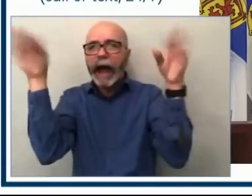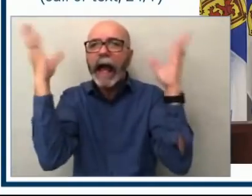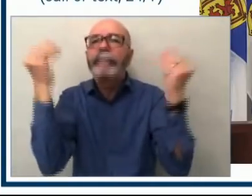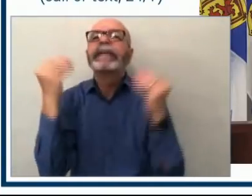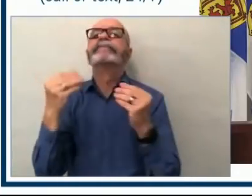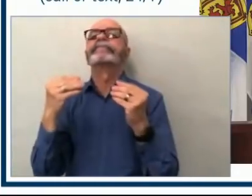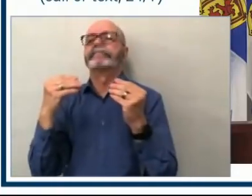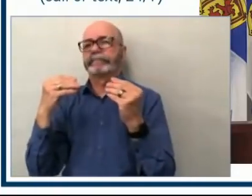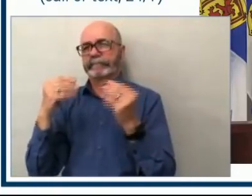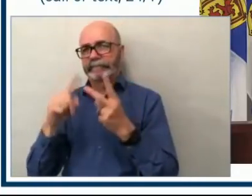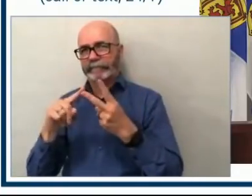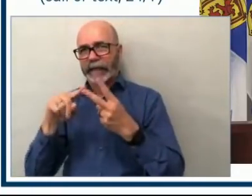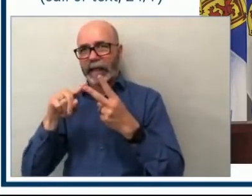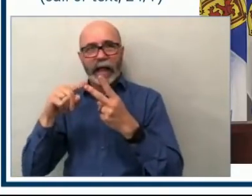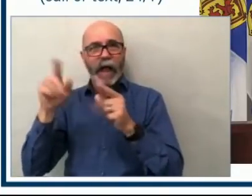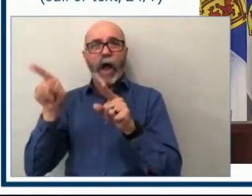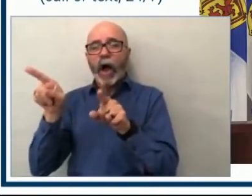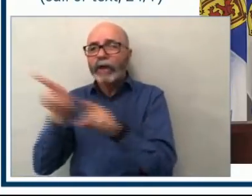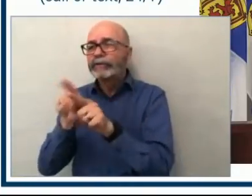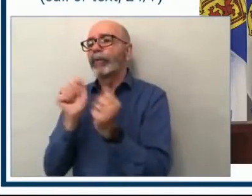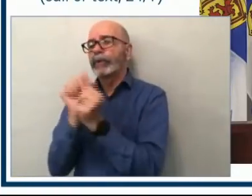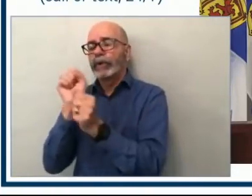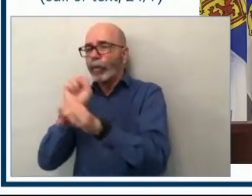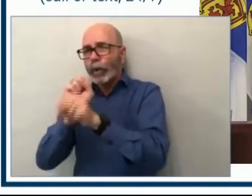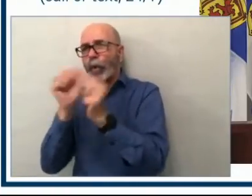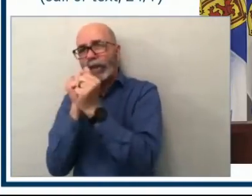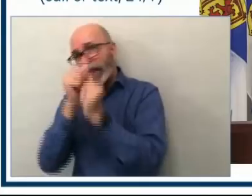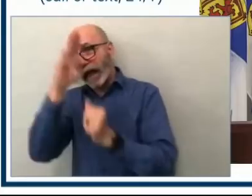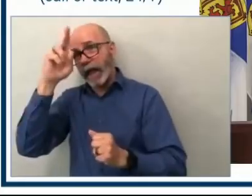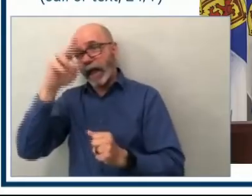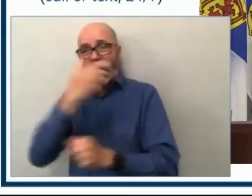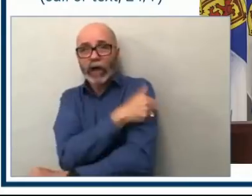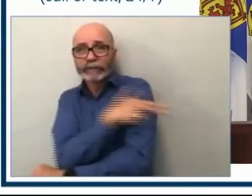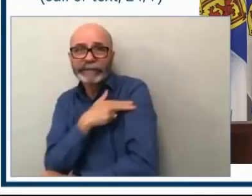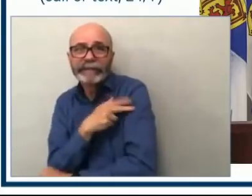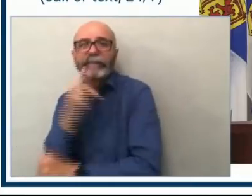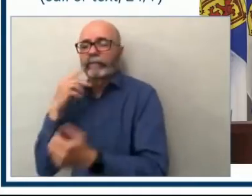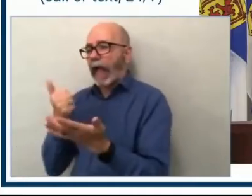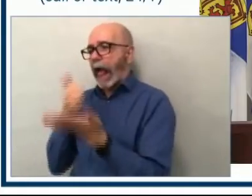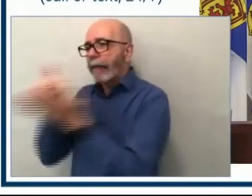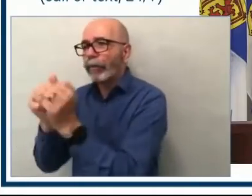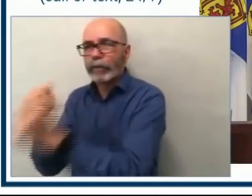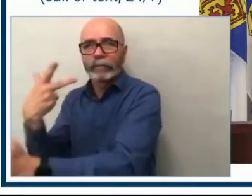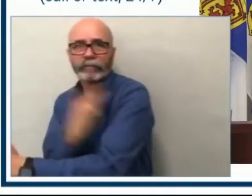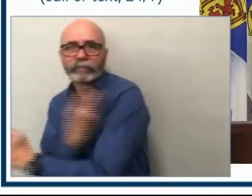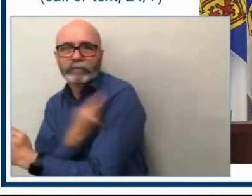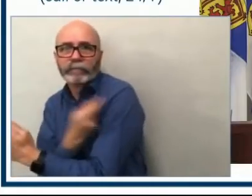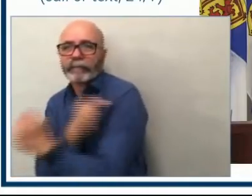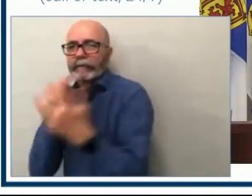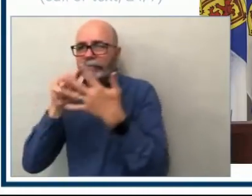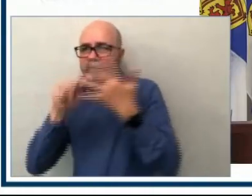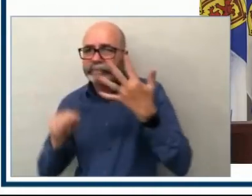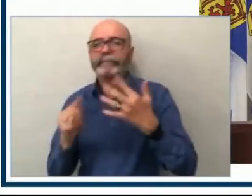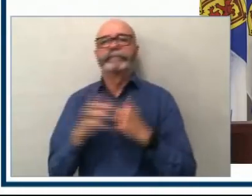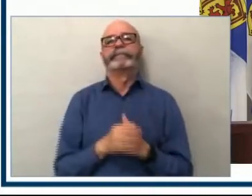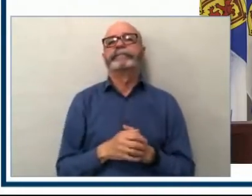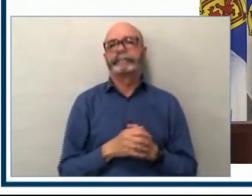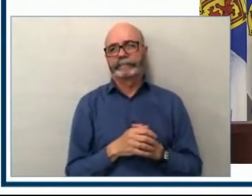department eligible for vaccination, along with their paramedic colleagues. First wave, yeah. Next question will go to Keith Doucette with the Canadian